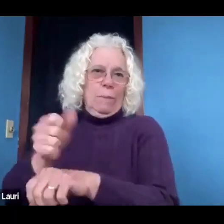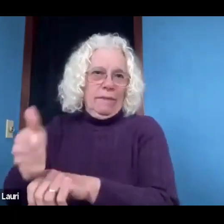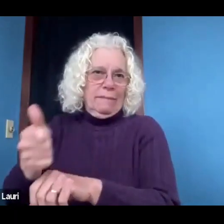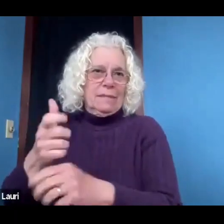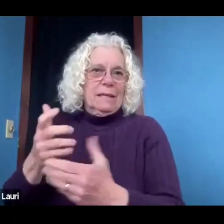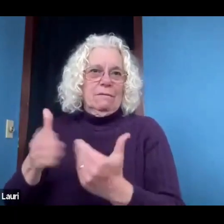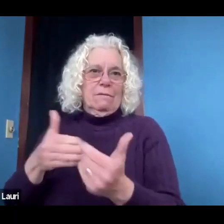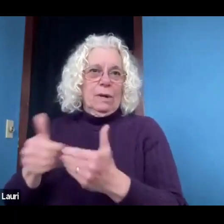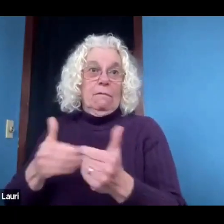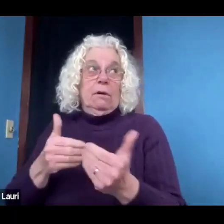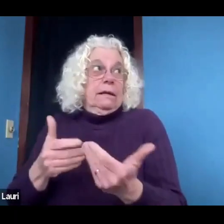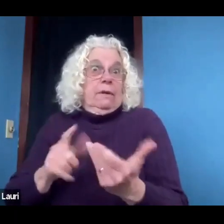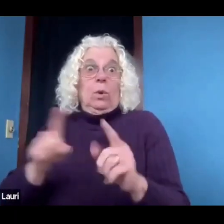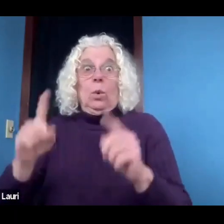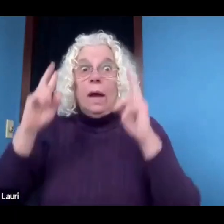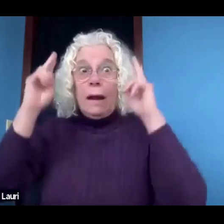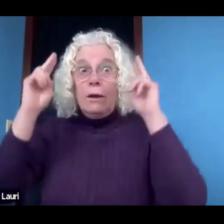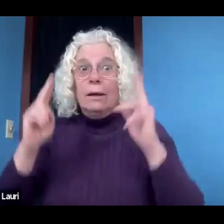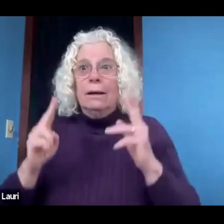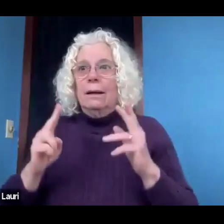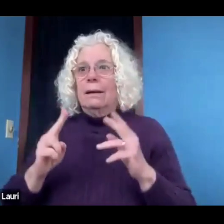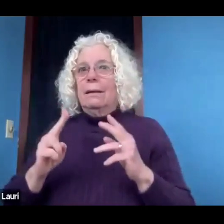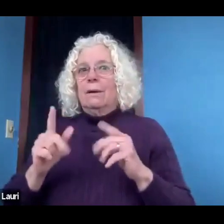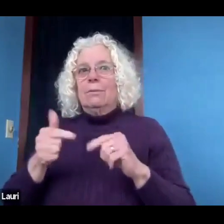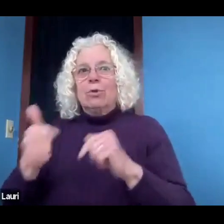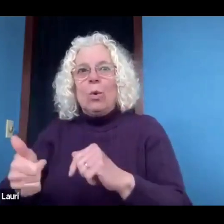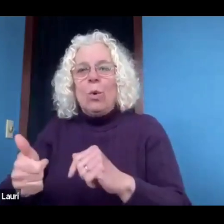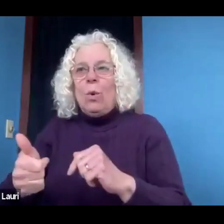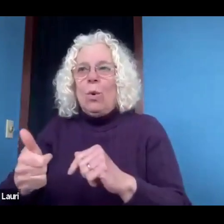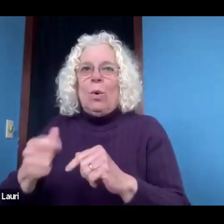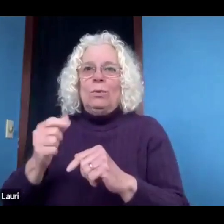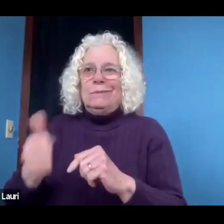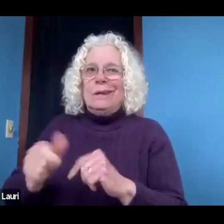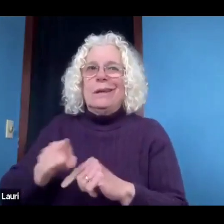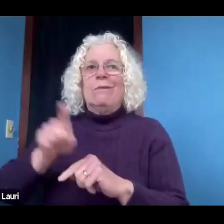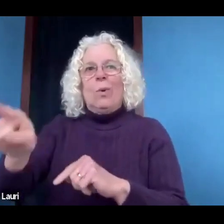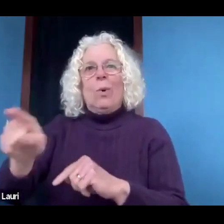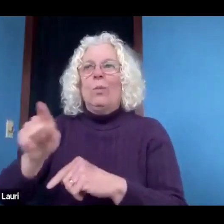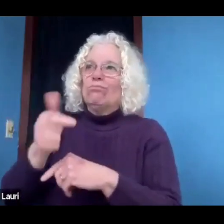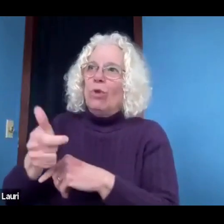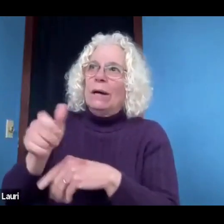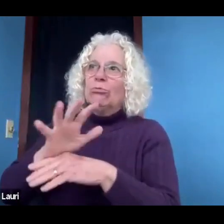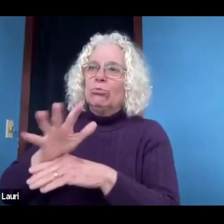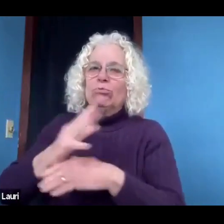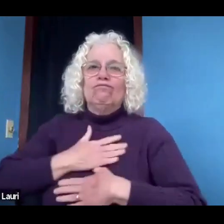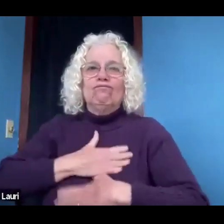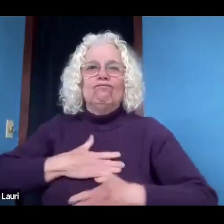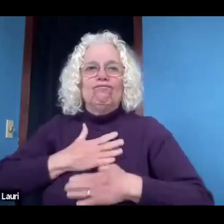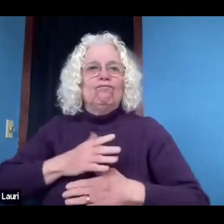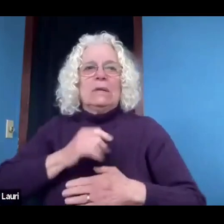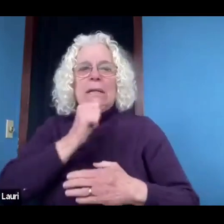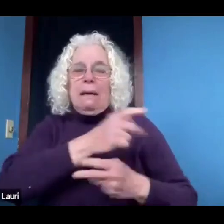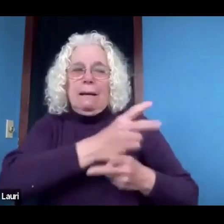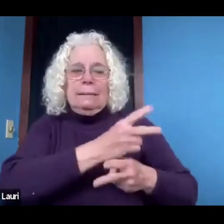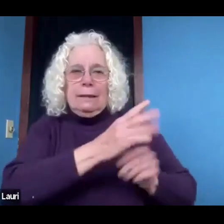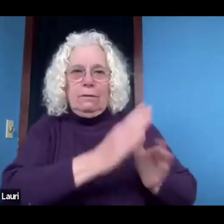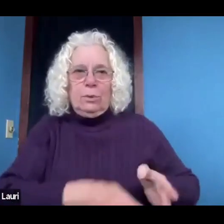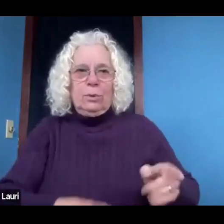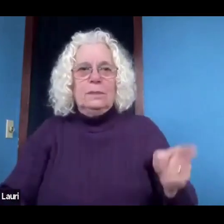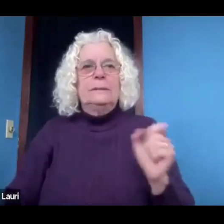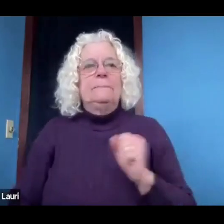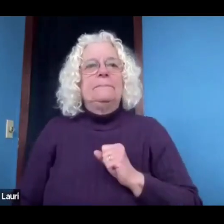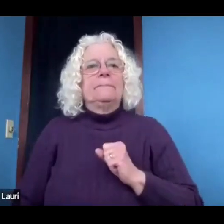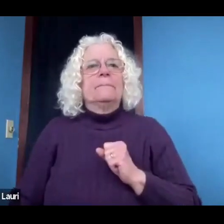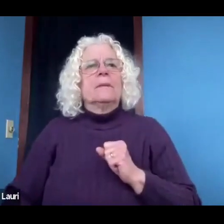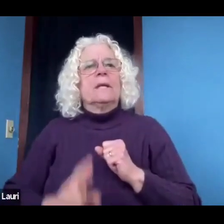going and getting a haircut, going to a movie, really just being able to step out of the caregiver role for a little bit and take care of themselves. And respite care can